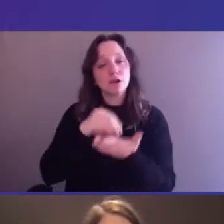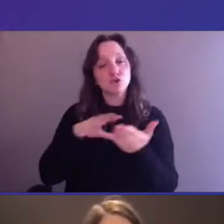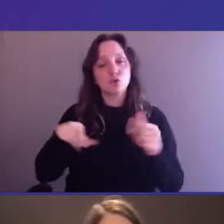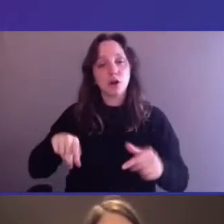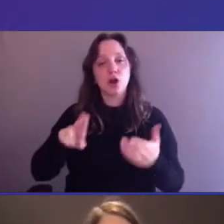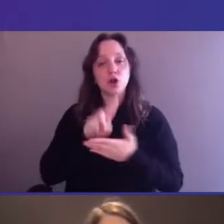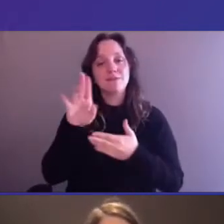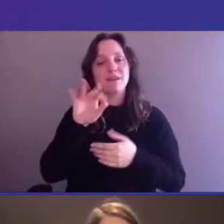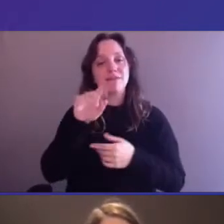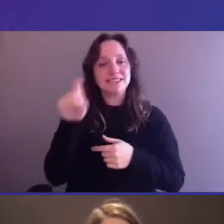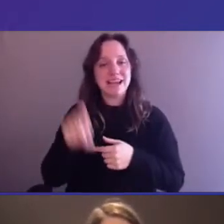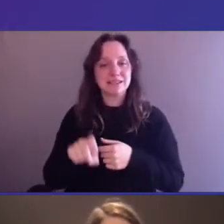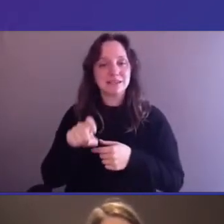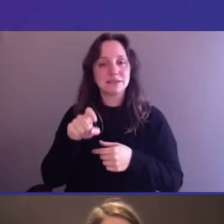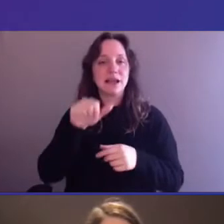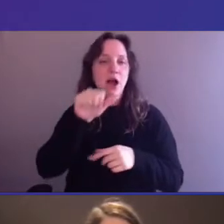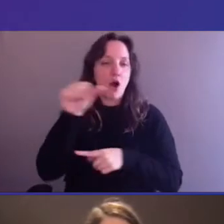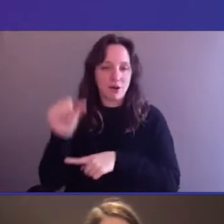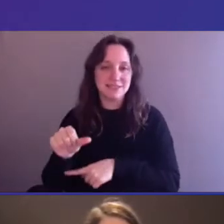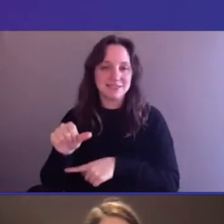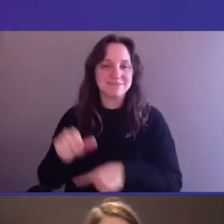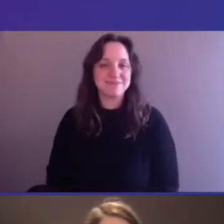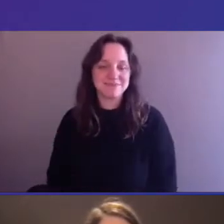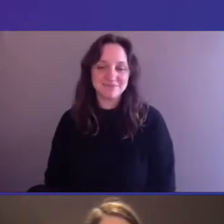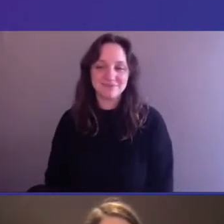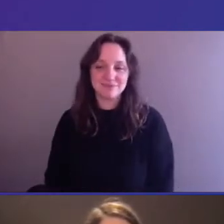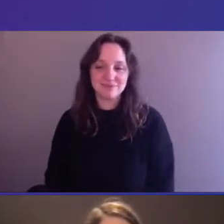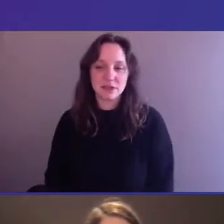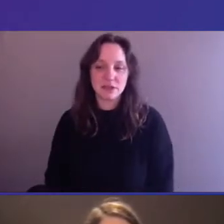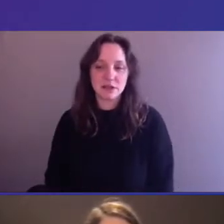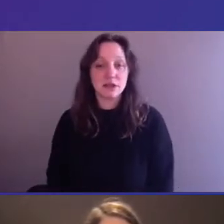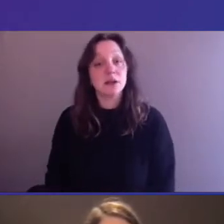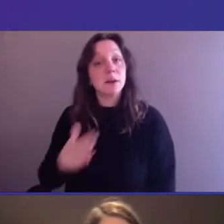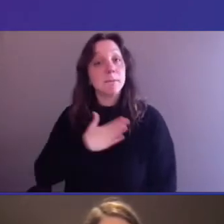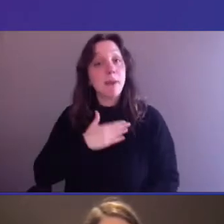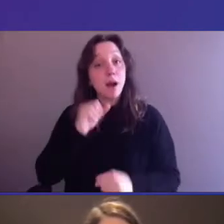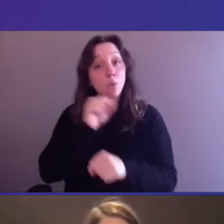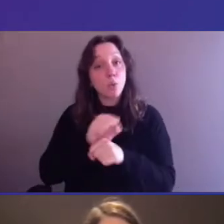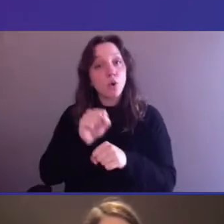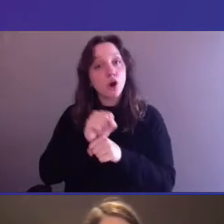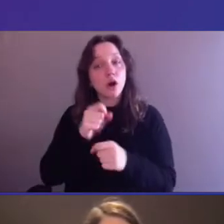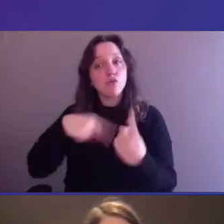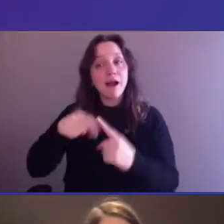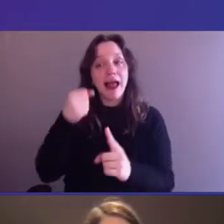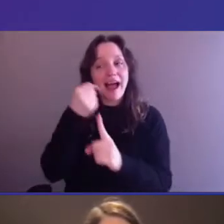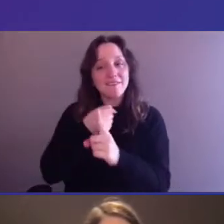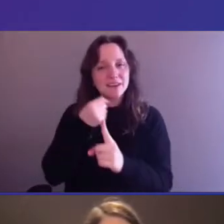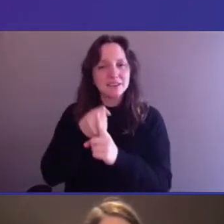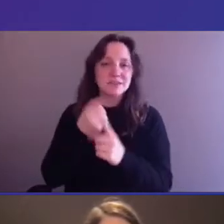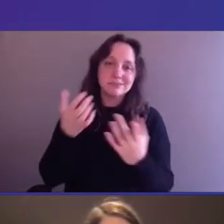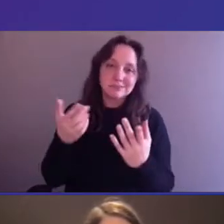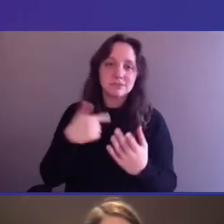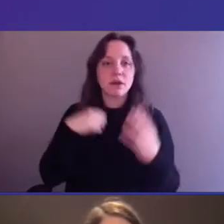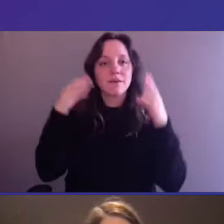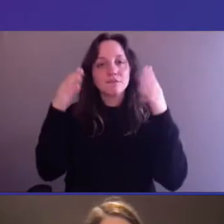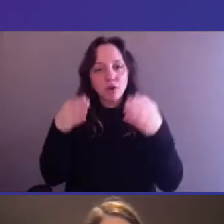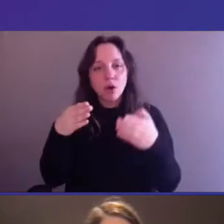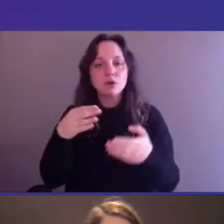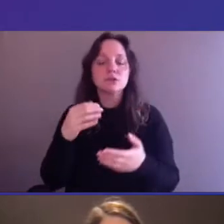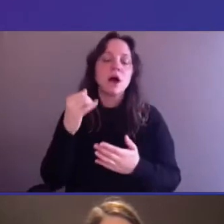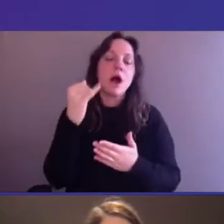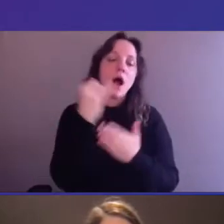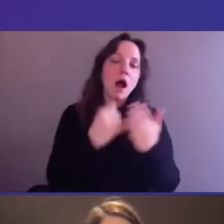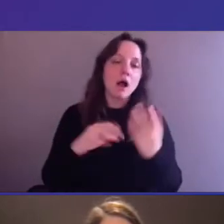of Texas at Austin. My advocacy focus these days is broadly around arts and culture